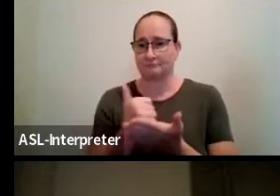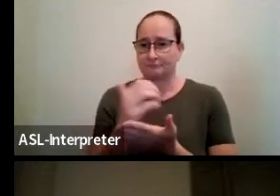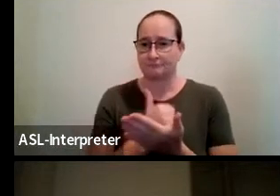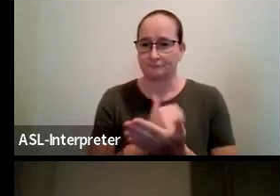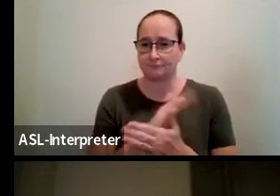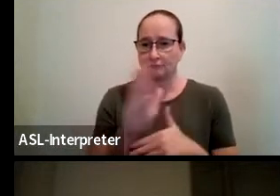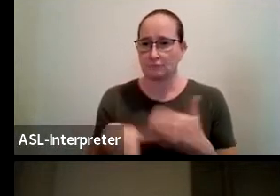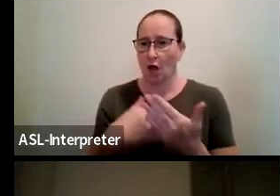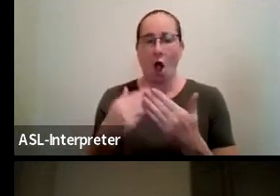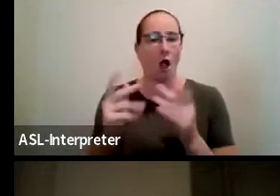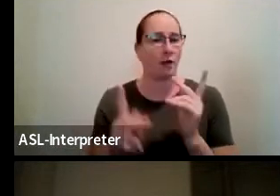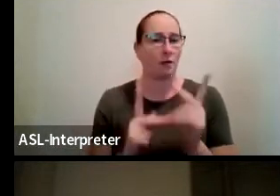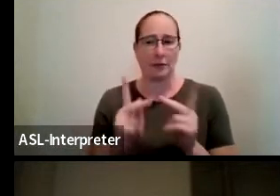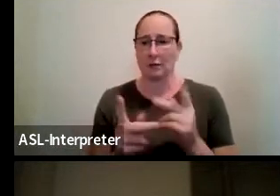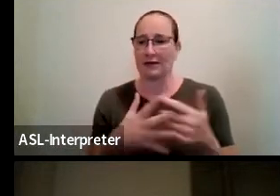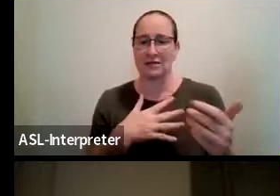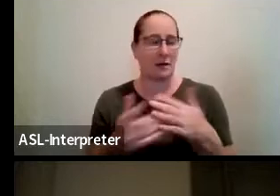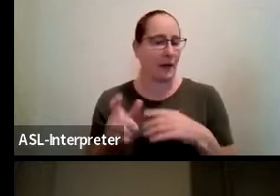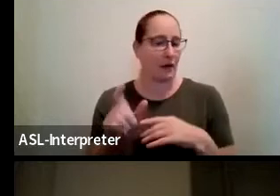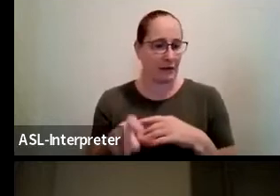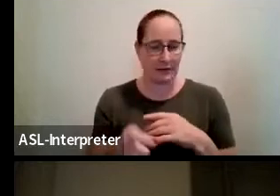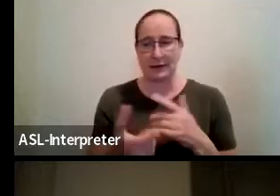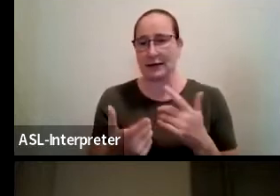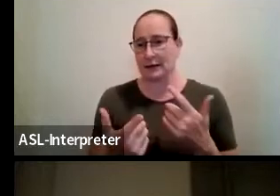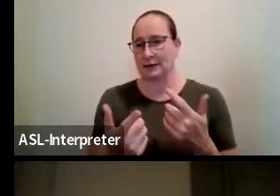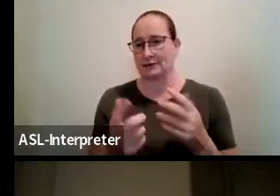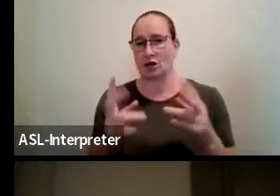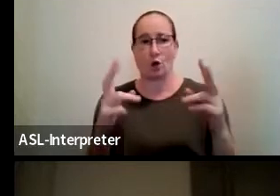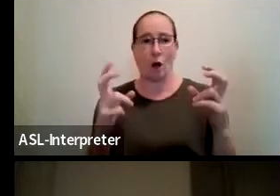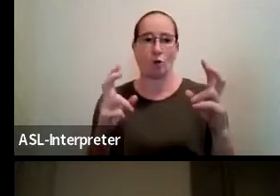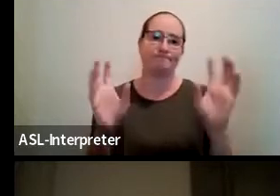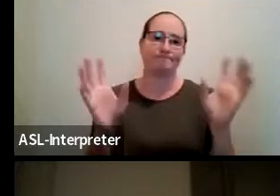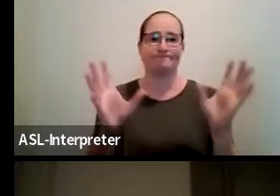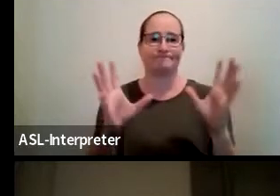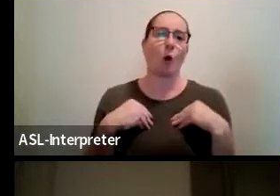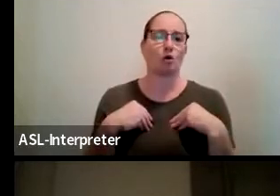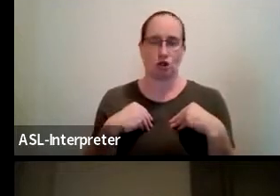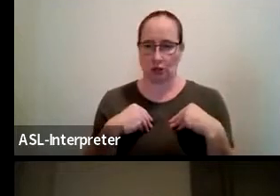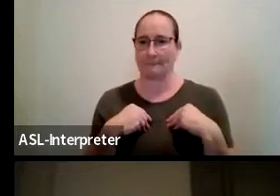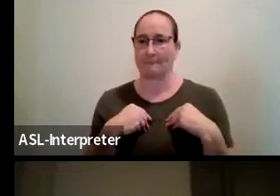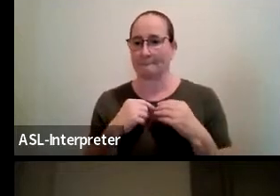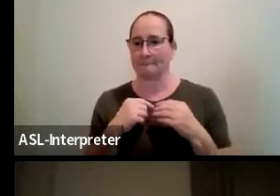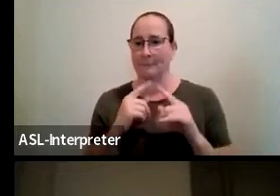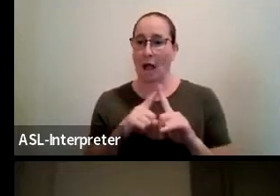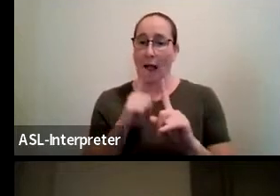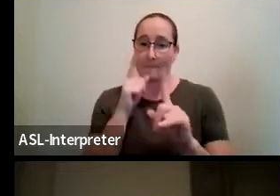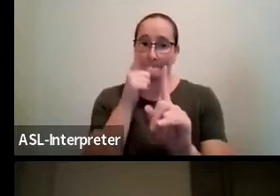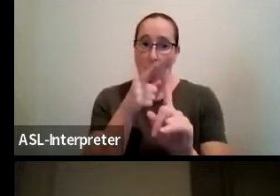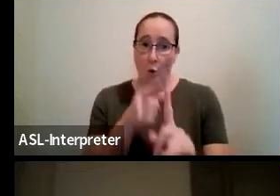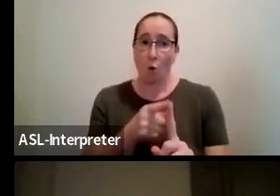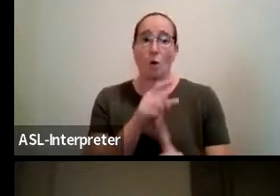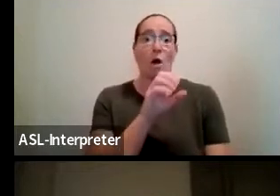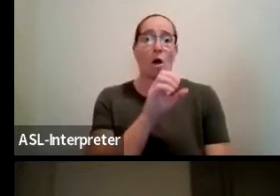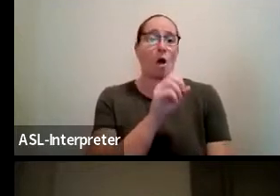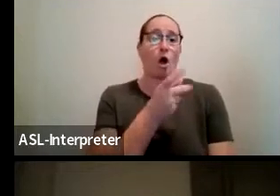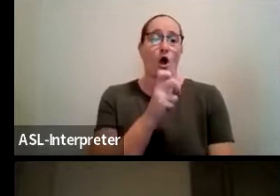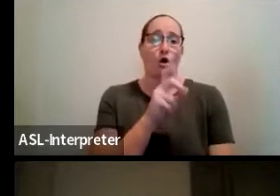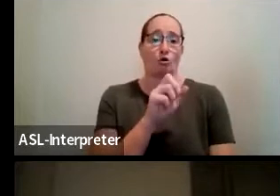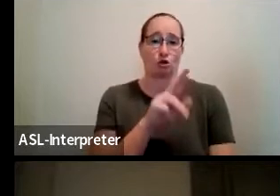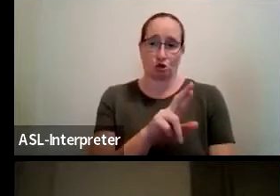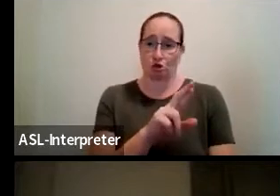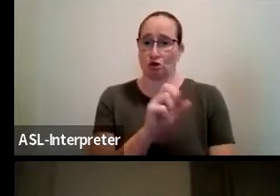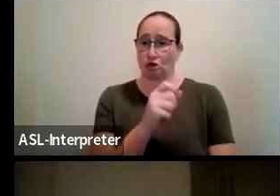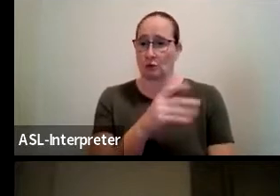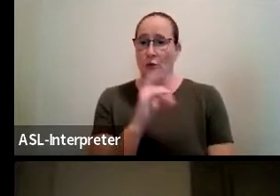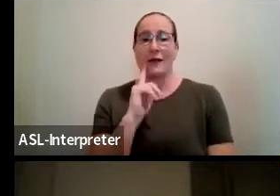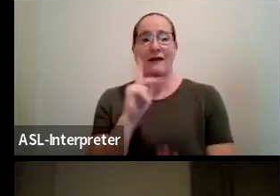all parties, regardless of their means, to have, quote, ownership or stewardship? And I point out to ownership and stewardship because we have